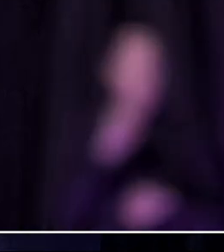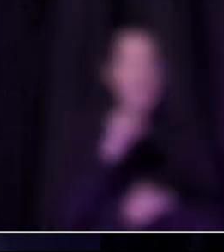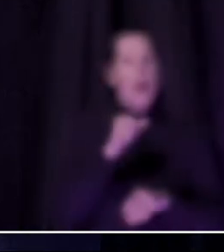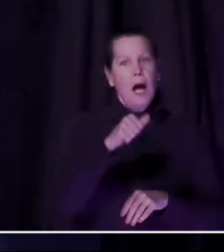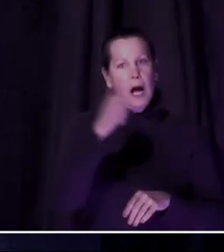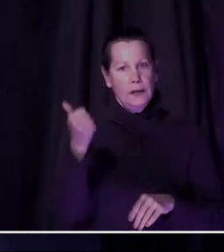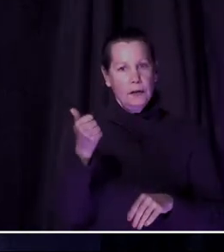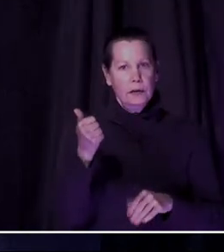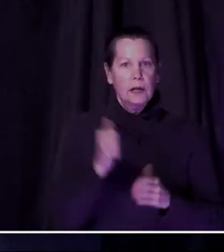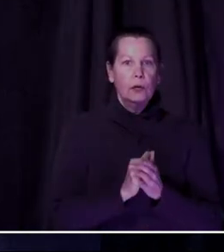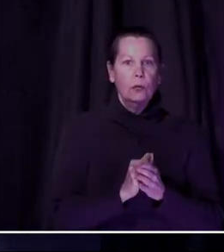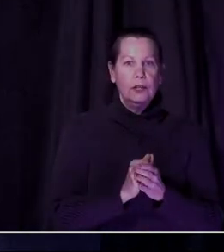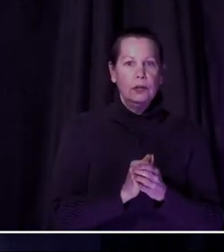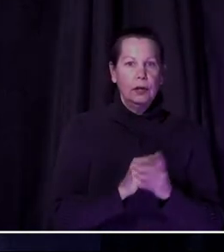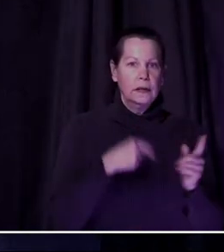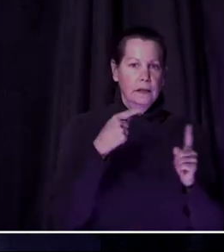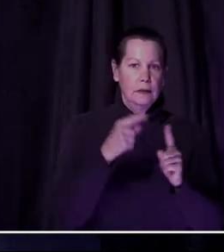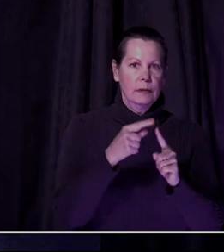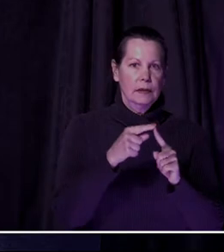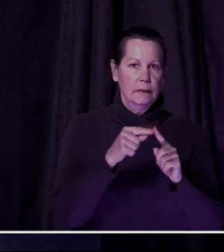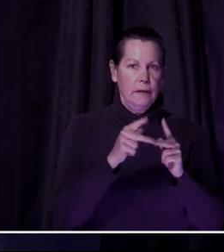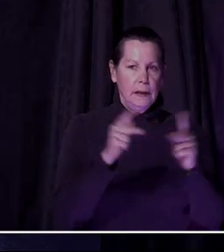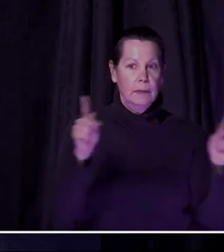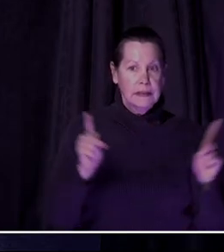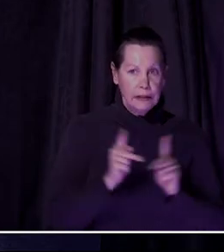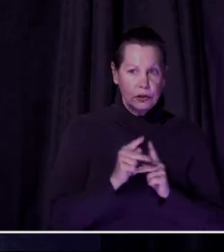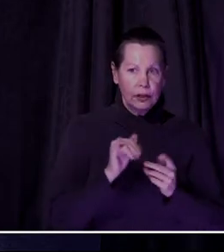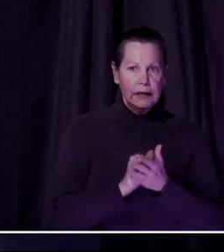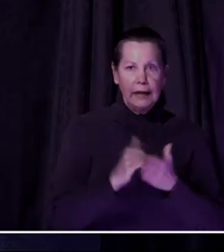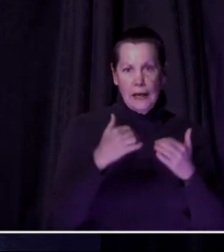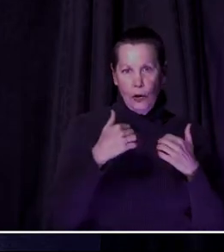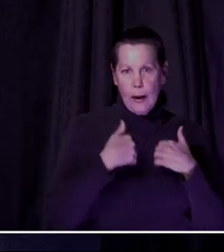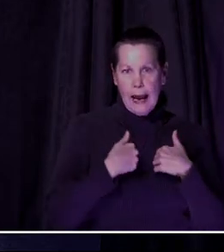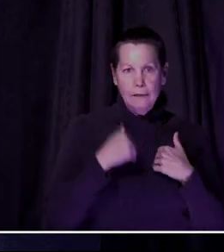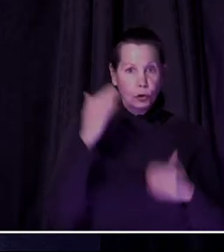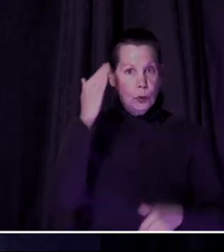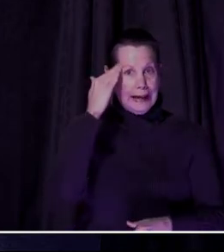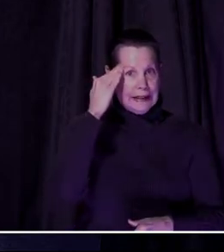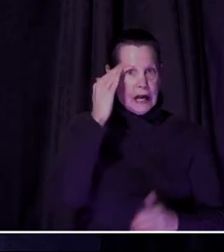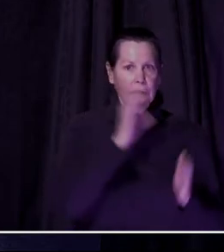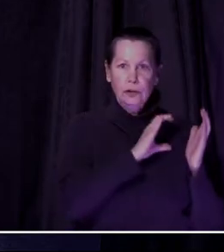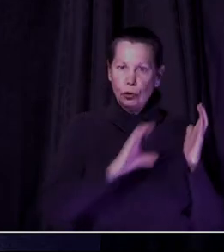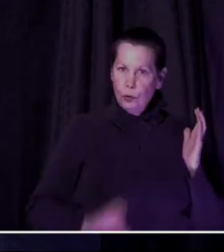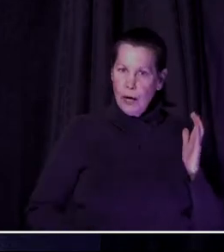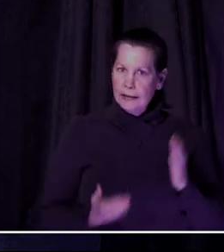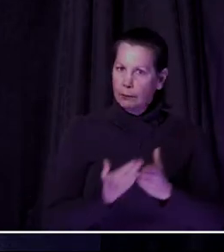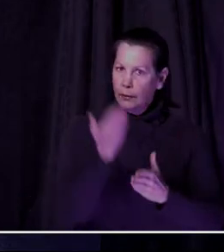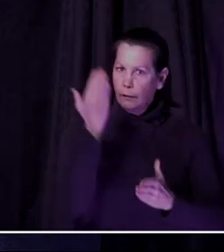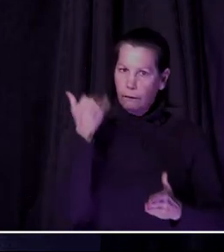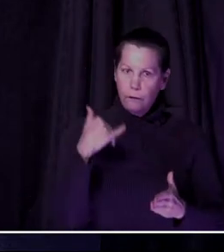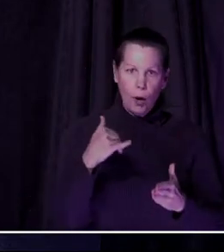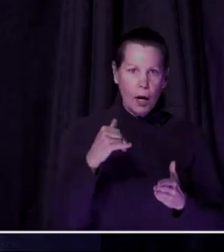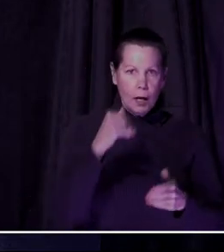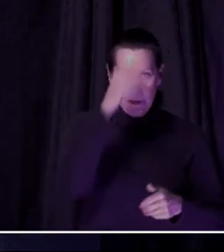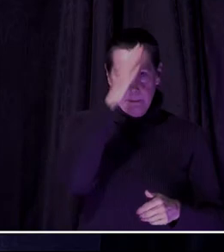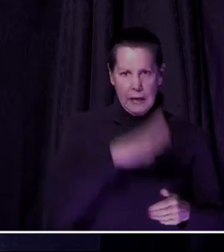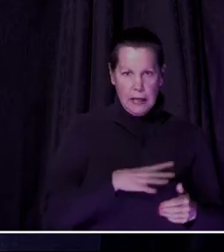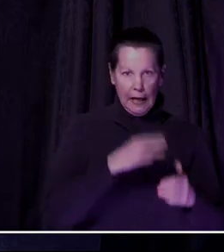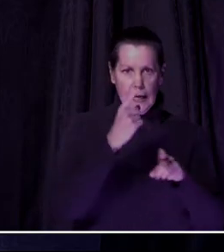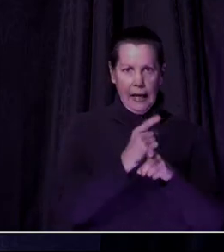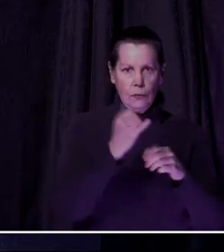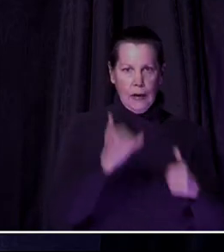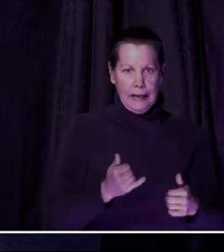When you get in a certain position, that you have to acknowledge Christ before men, and in this case,